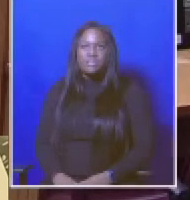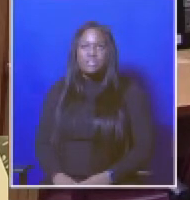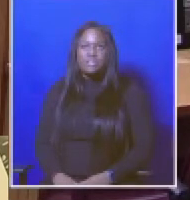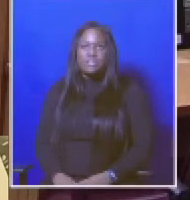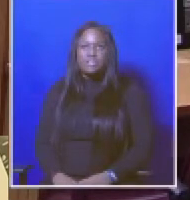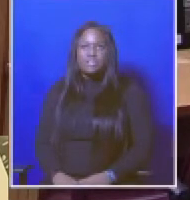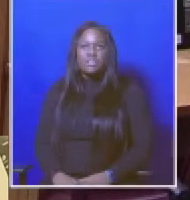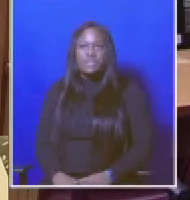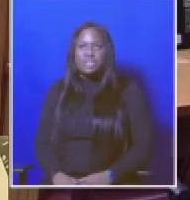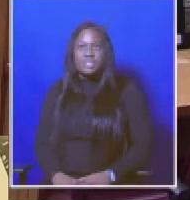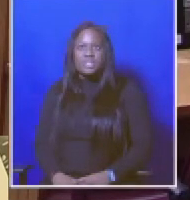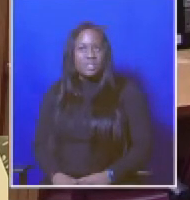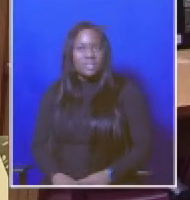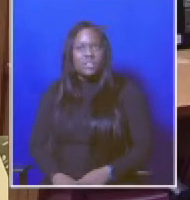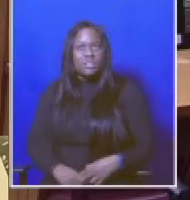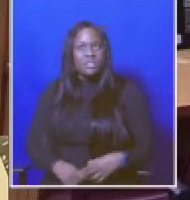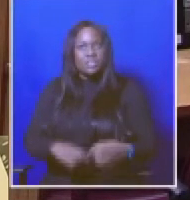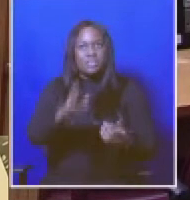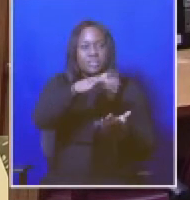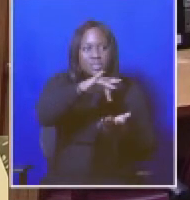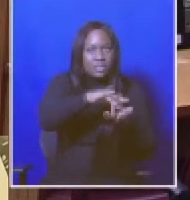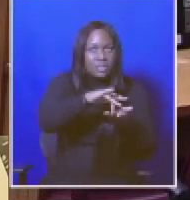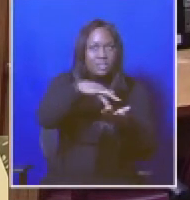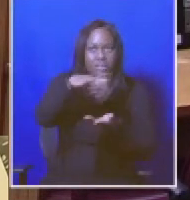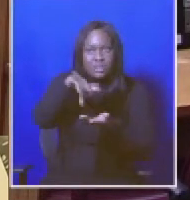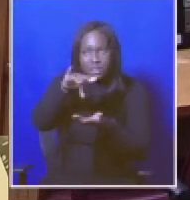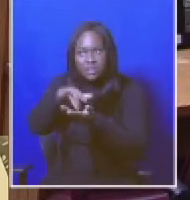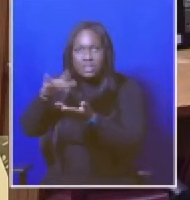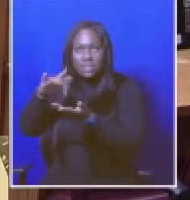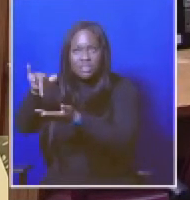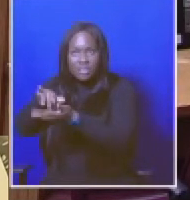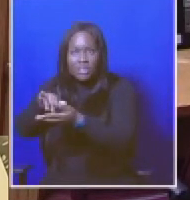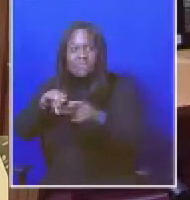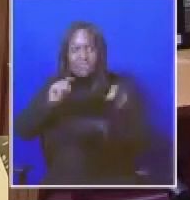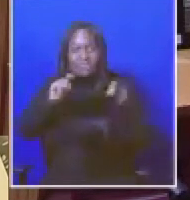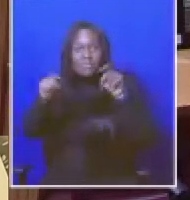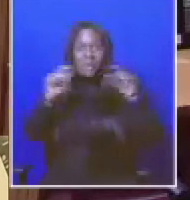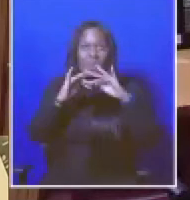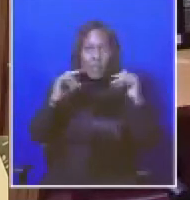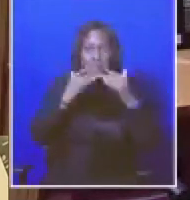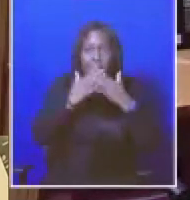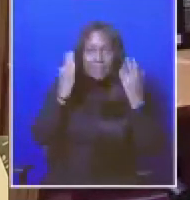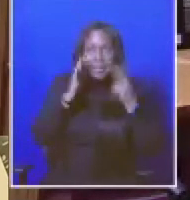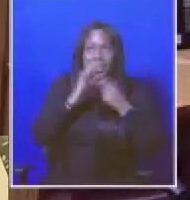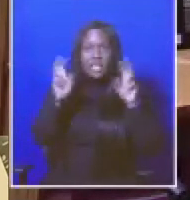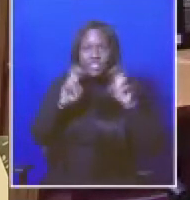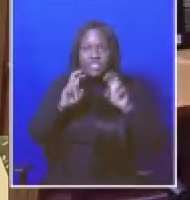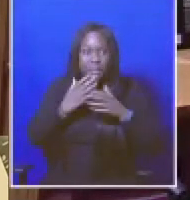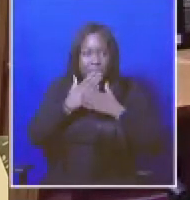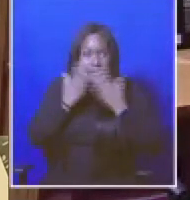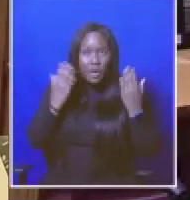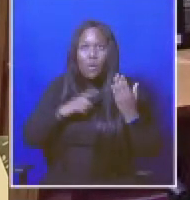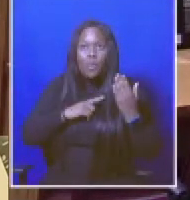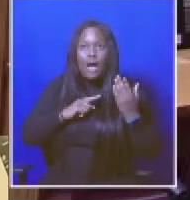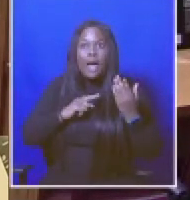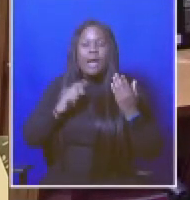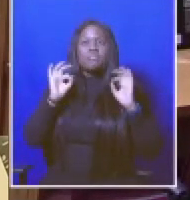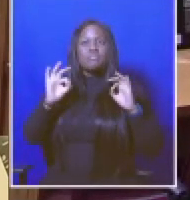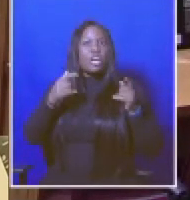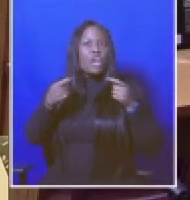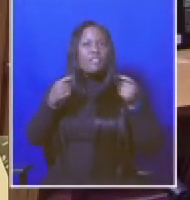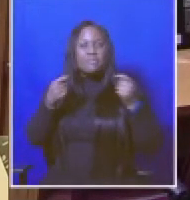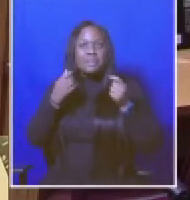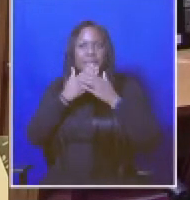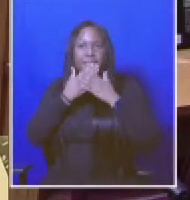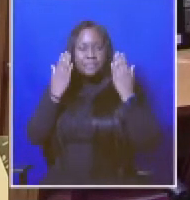service delivery hotspots is mainly a consequence of poor governance and corruption in dysfunctional